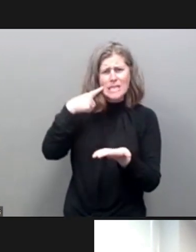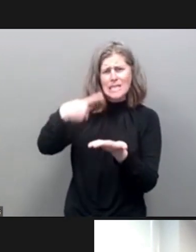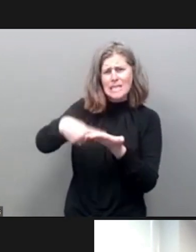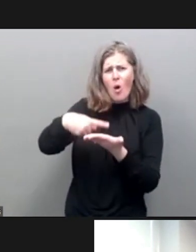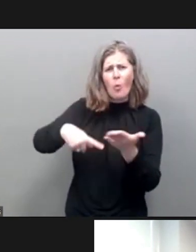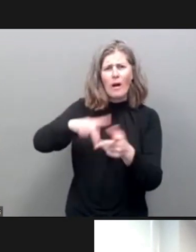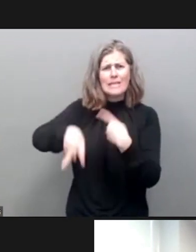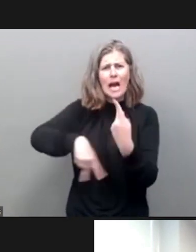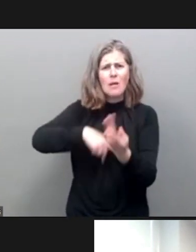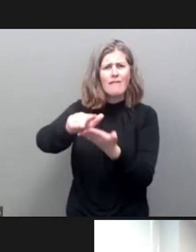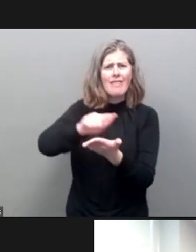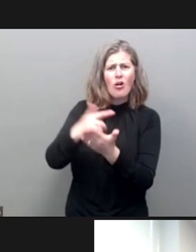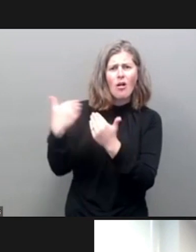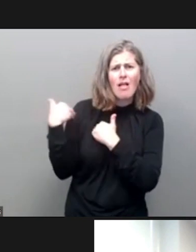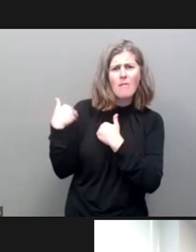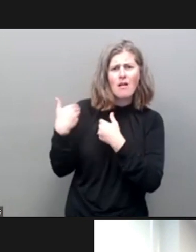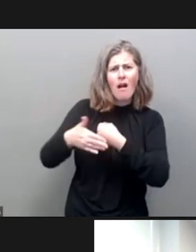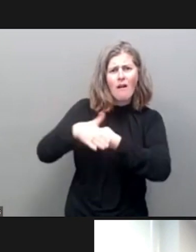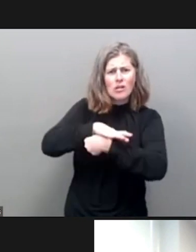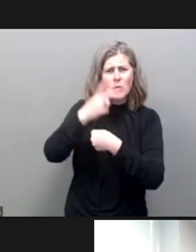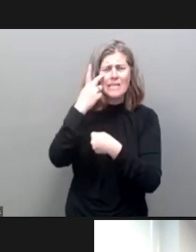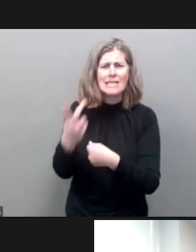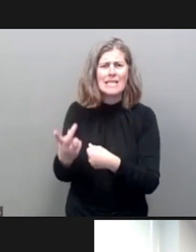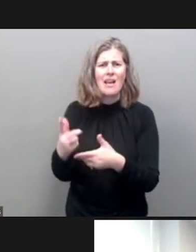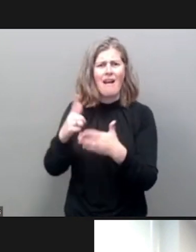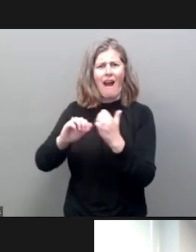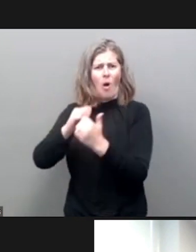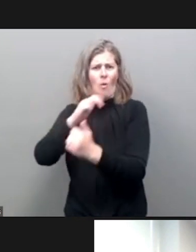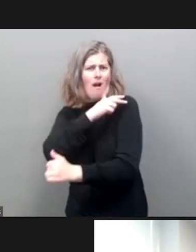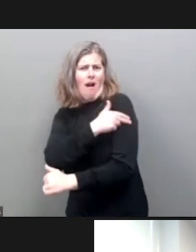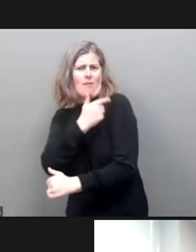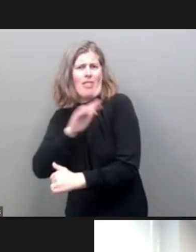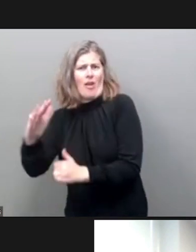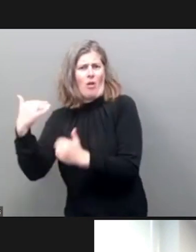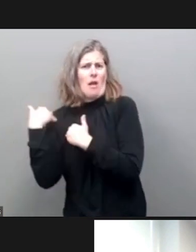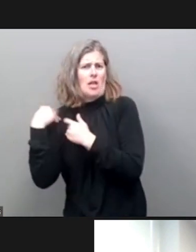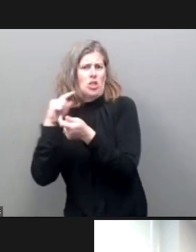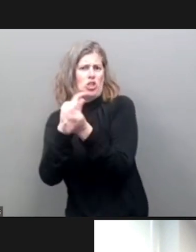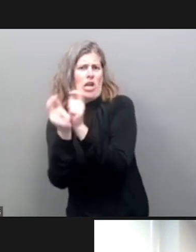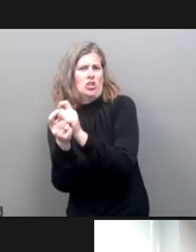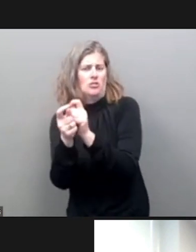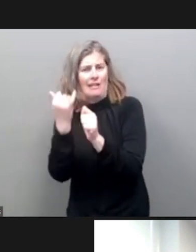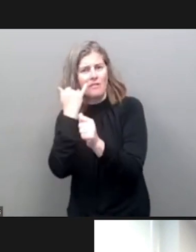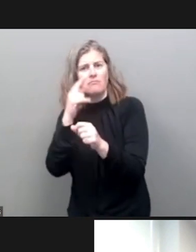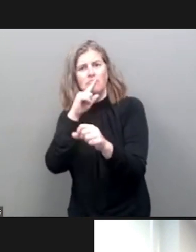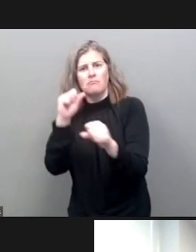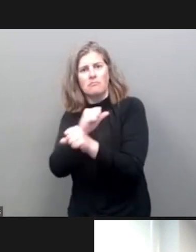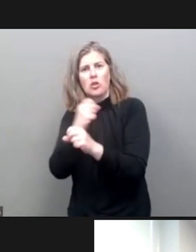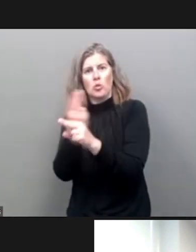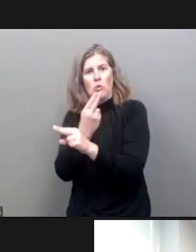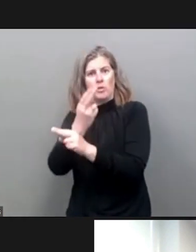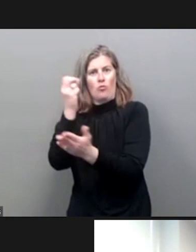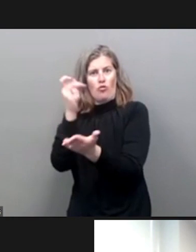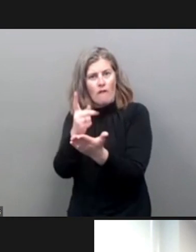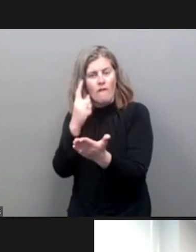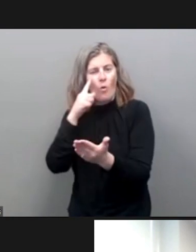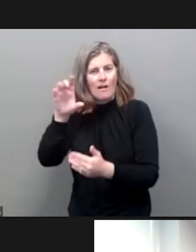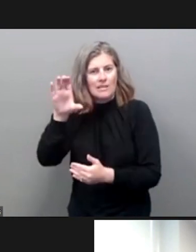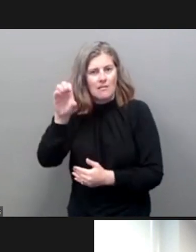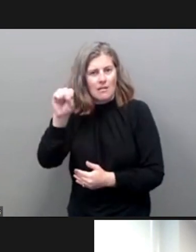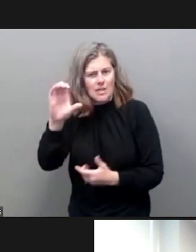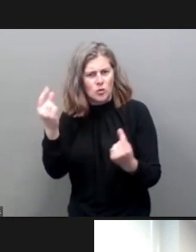liability that they could see, and how will hospitals' liability be changed if their applications are approved?